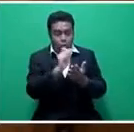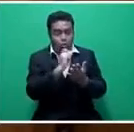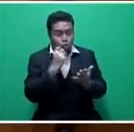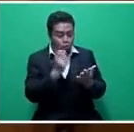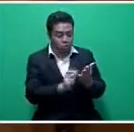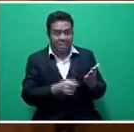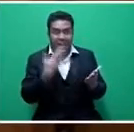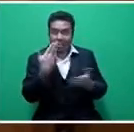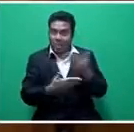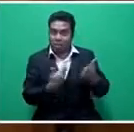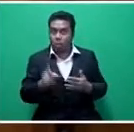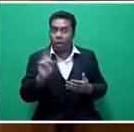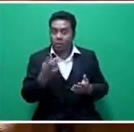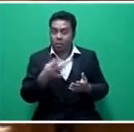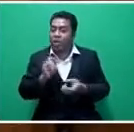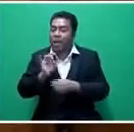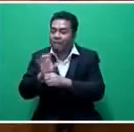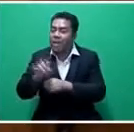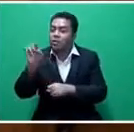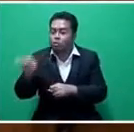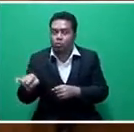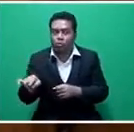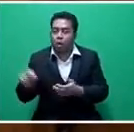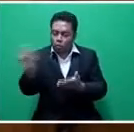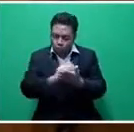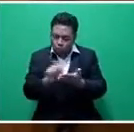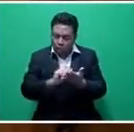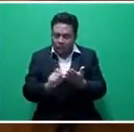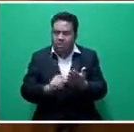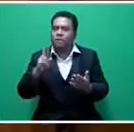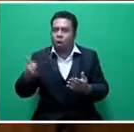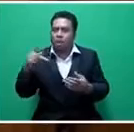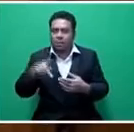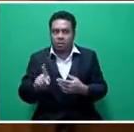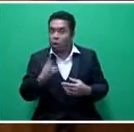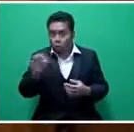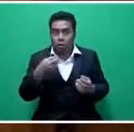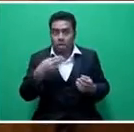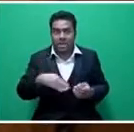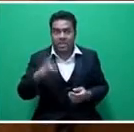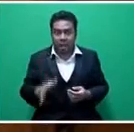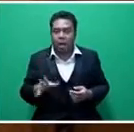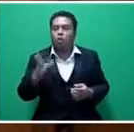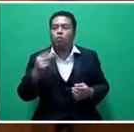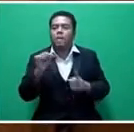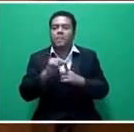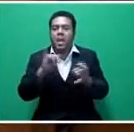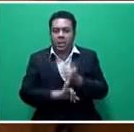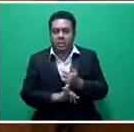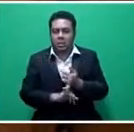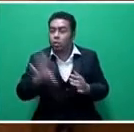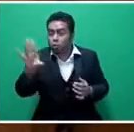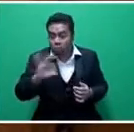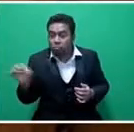from the teacher what happened. She advised you to write for permission, not to the minister, to the permanent secretary. You didn't